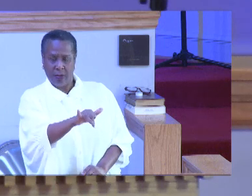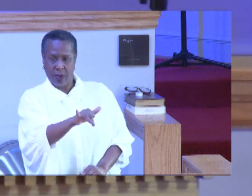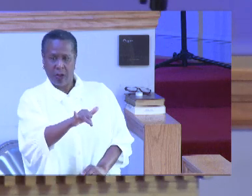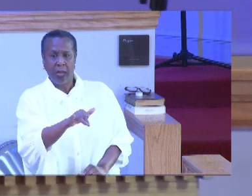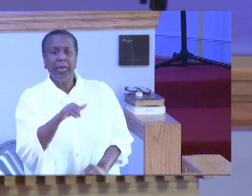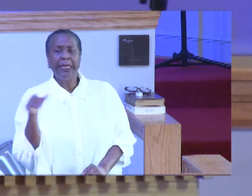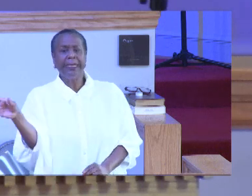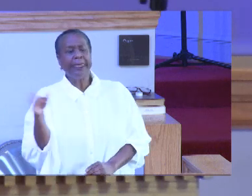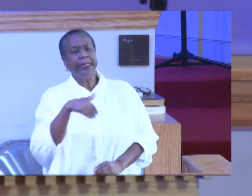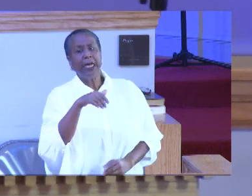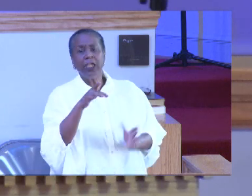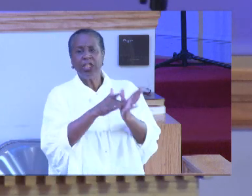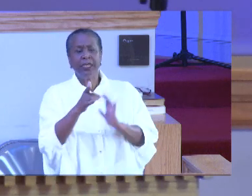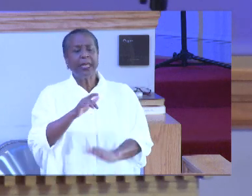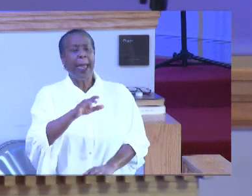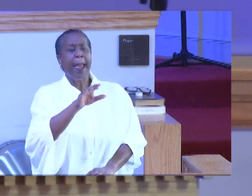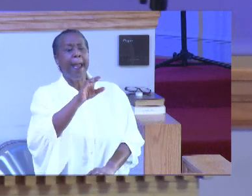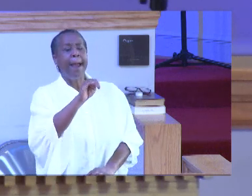Mary.